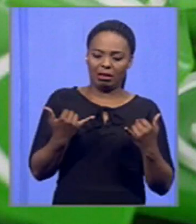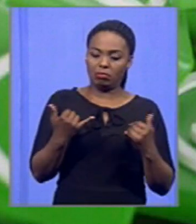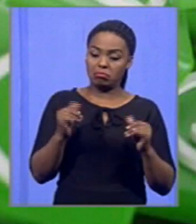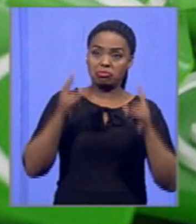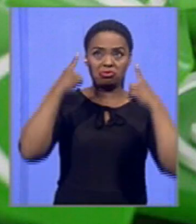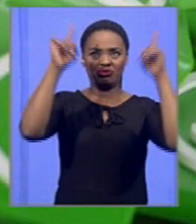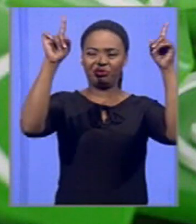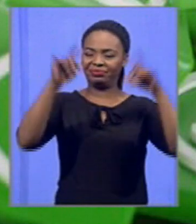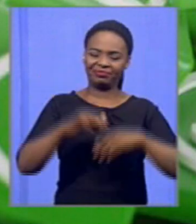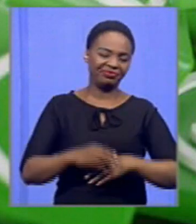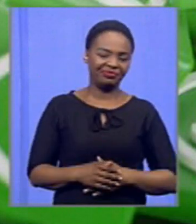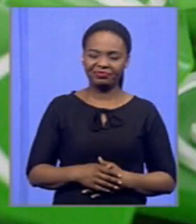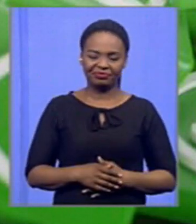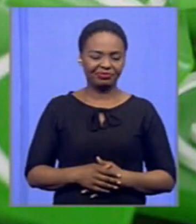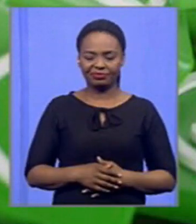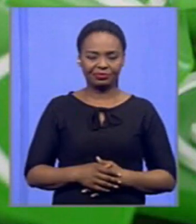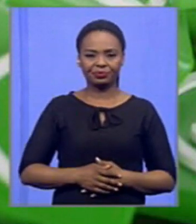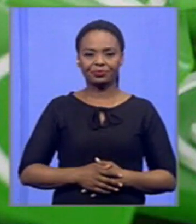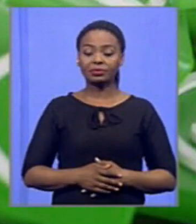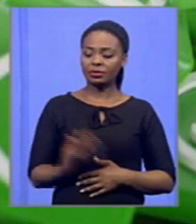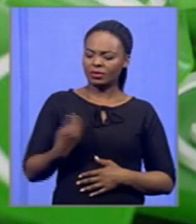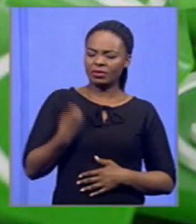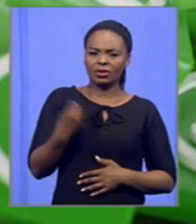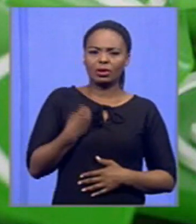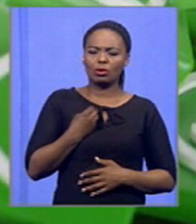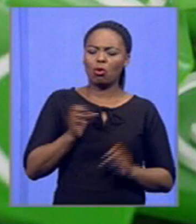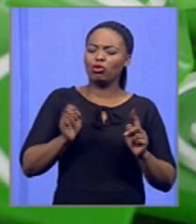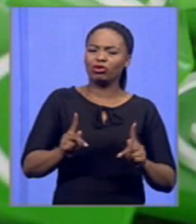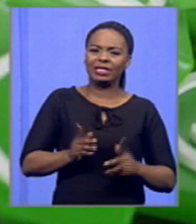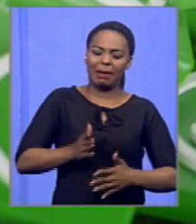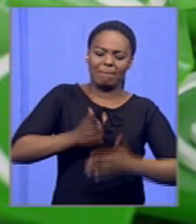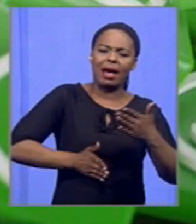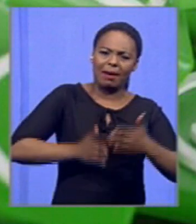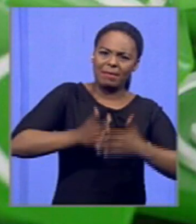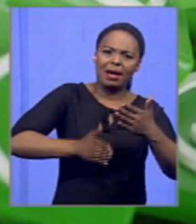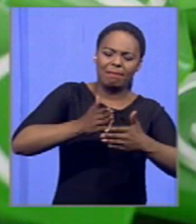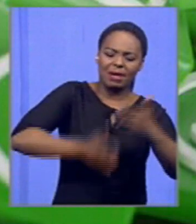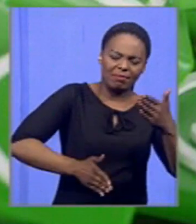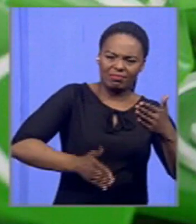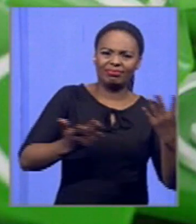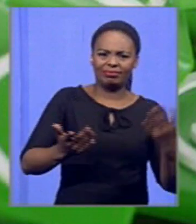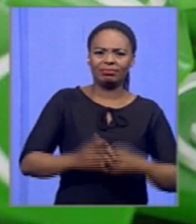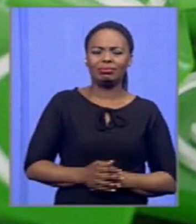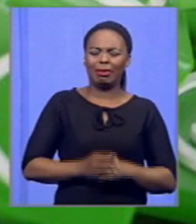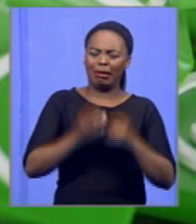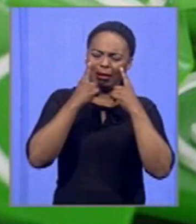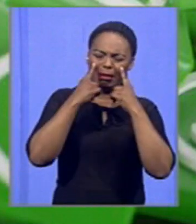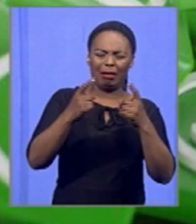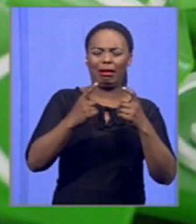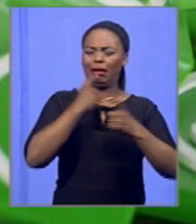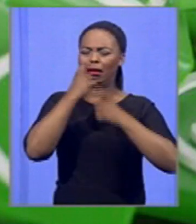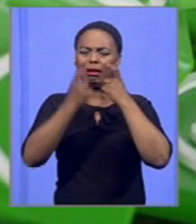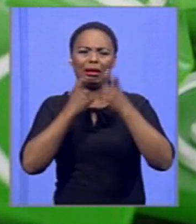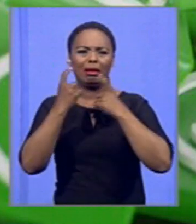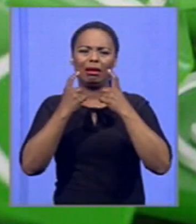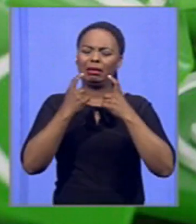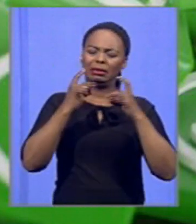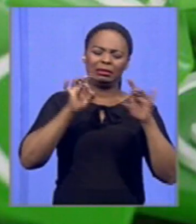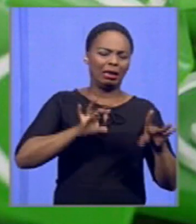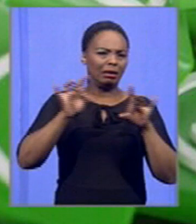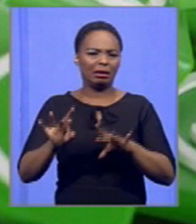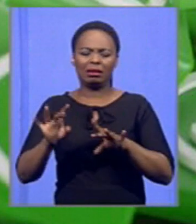rona. Ke bona baswa ba tingwa monyetla wa go tsweletša maikutlo le dillo tša bona meketekong ye